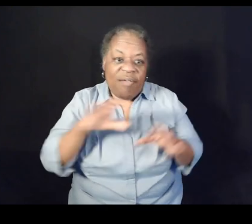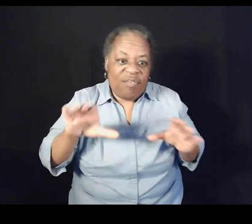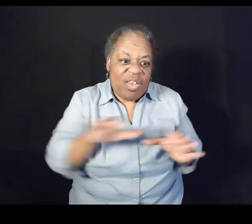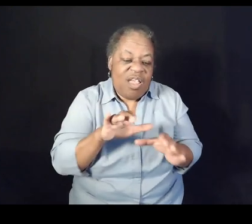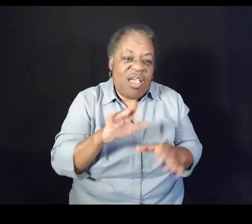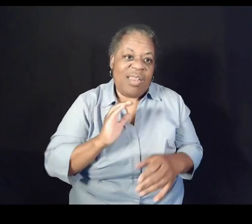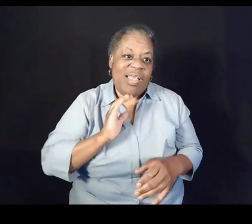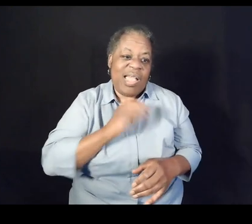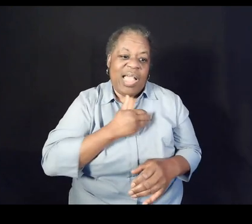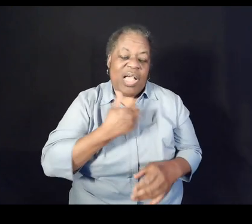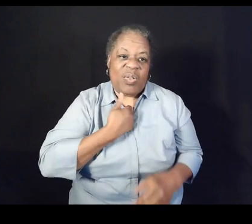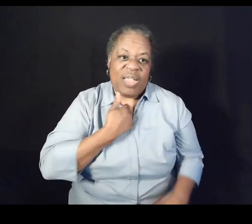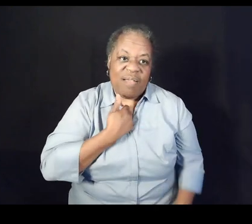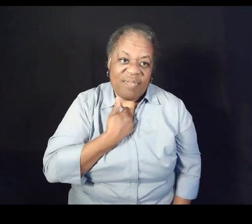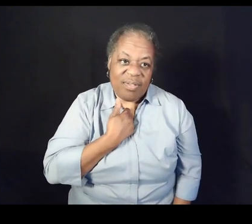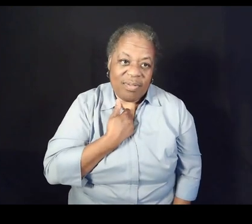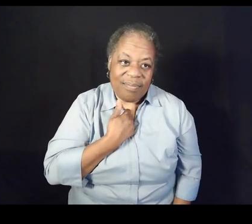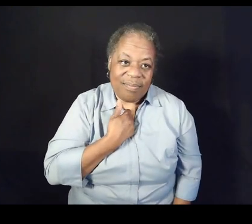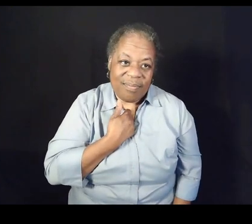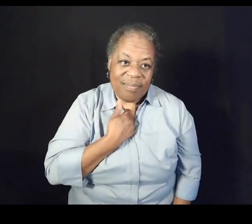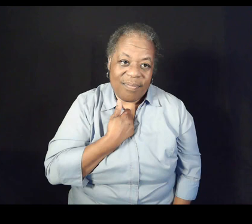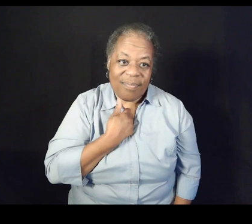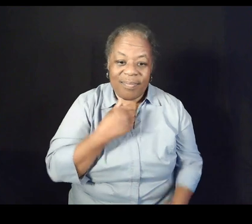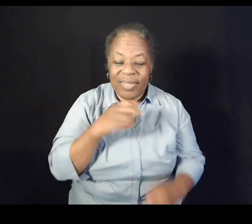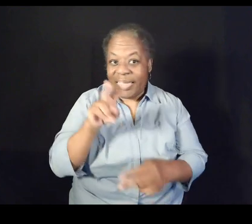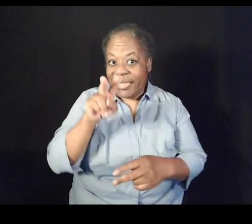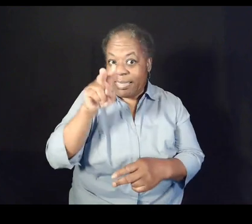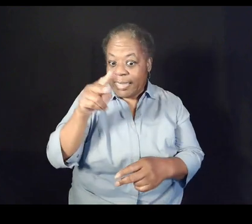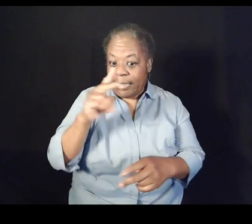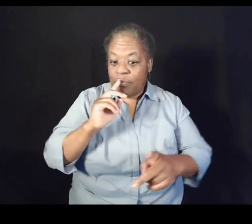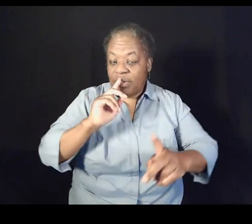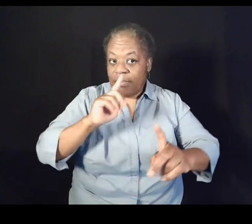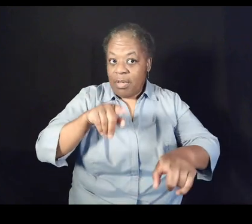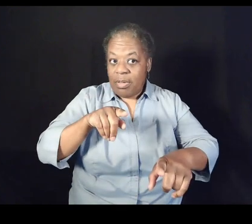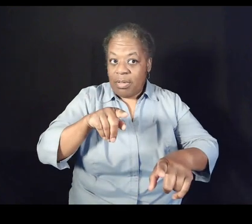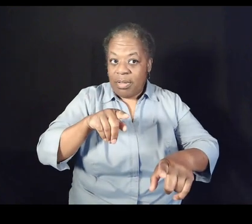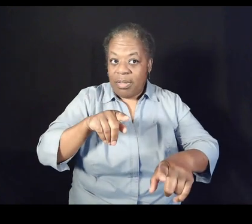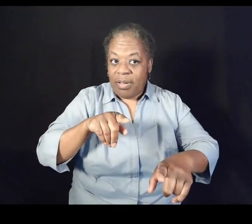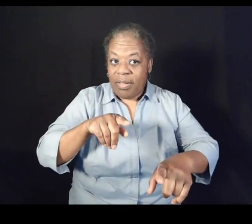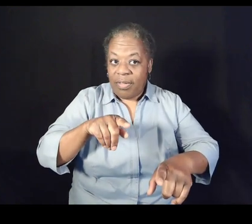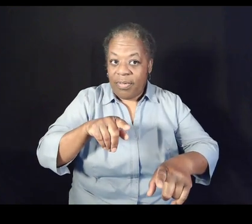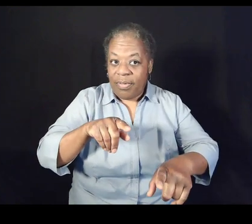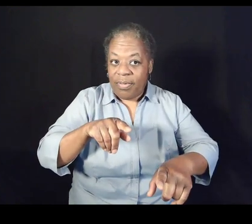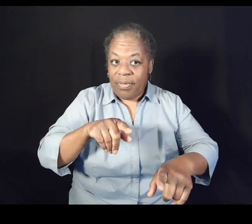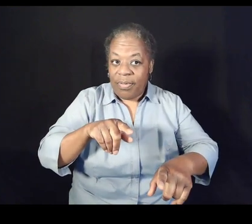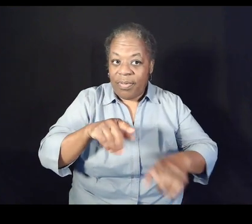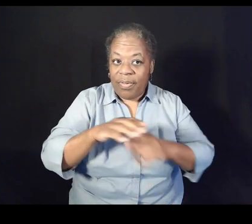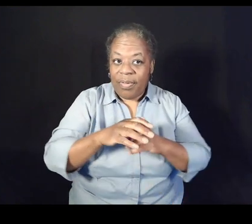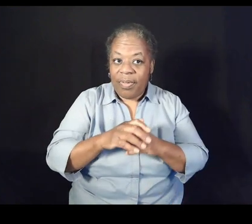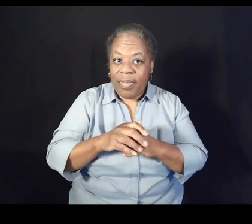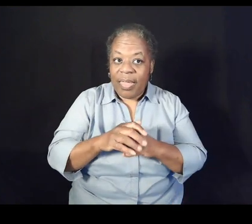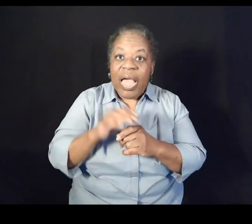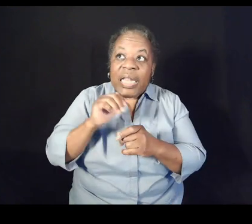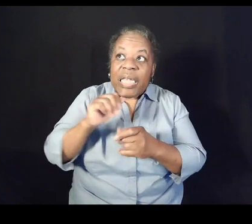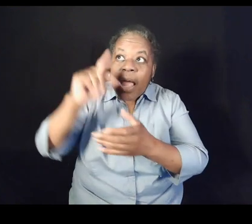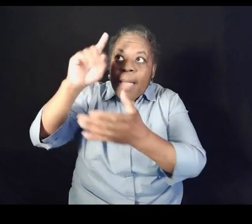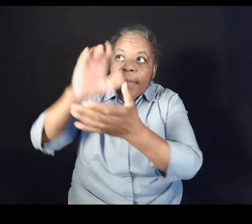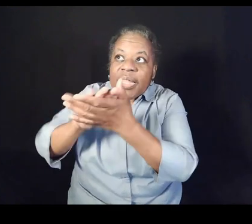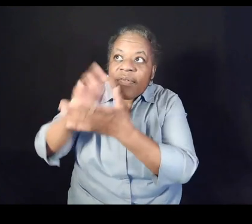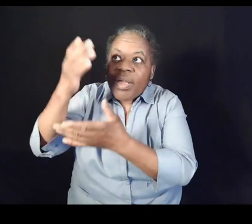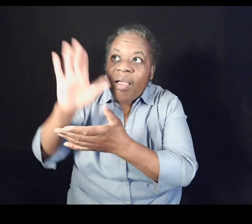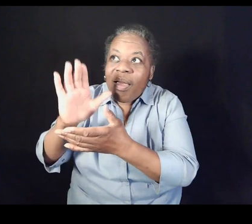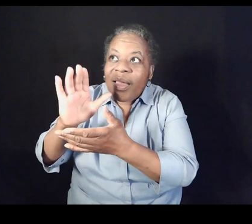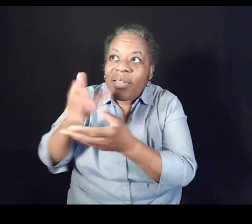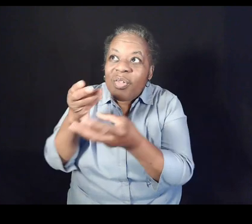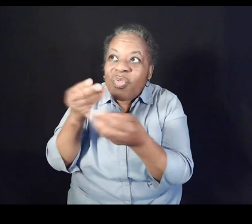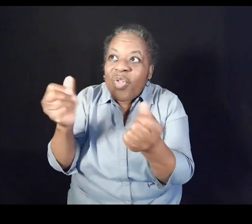ourselves. And my second response is that not believing in God doesn't solve the